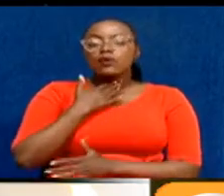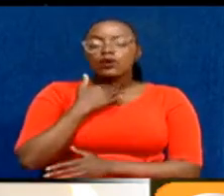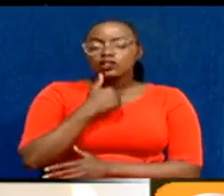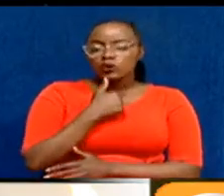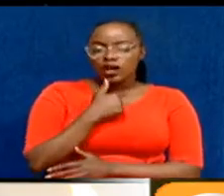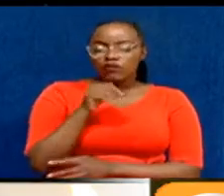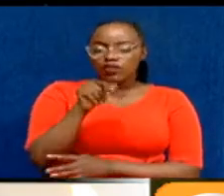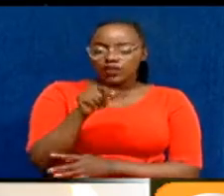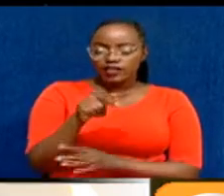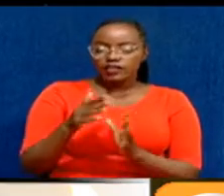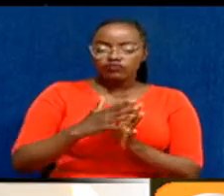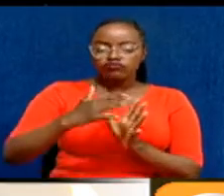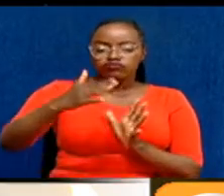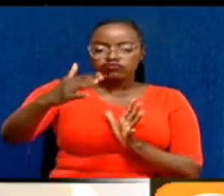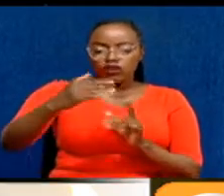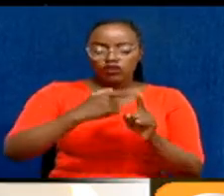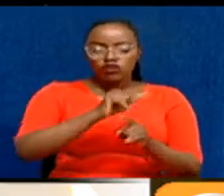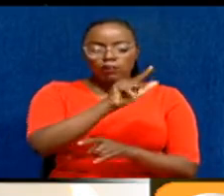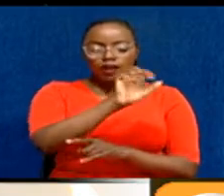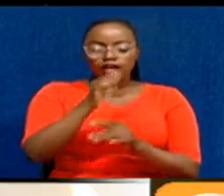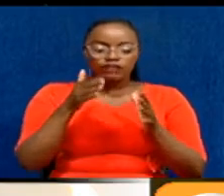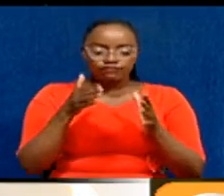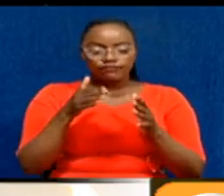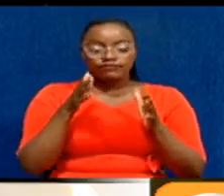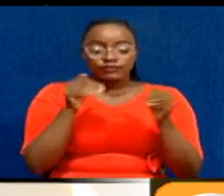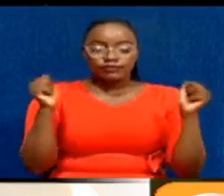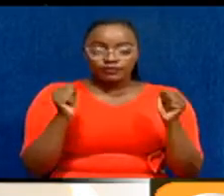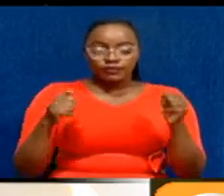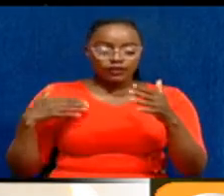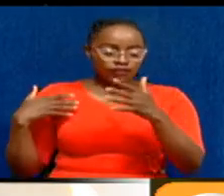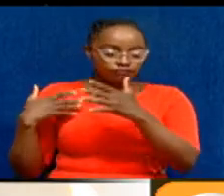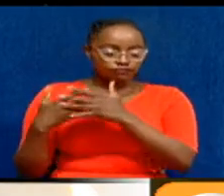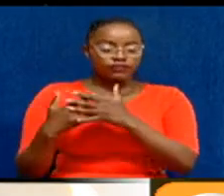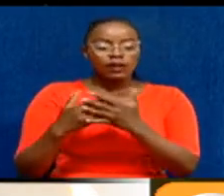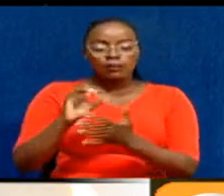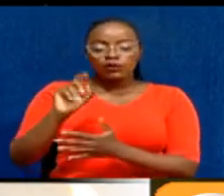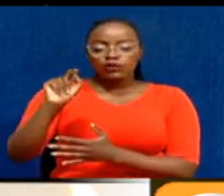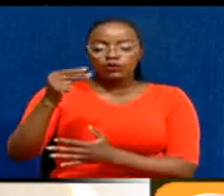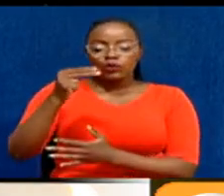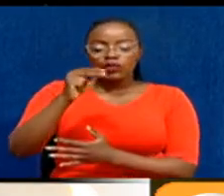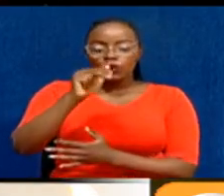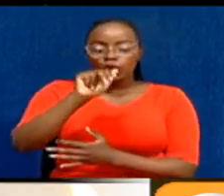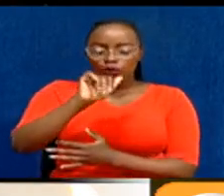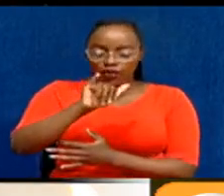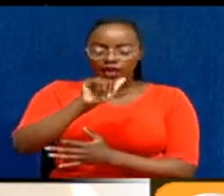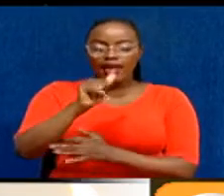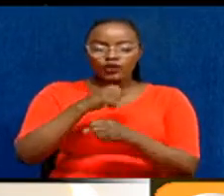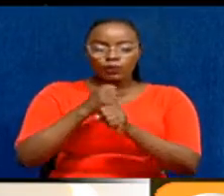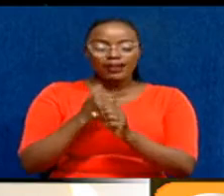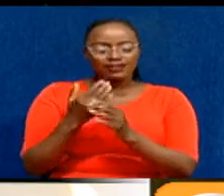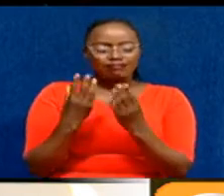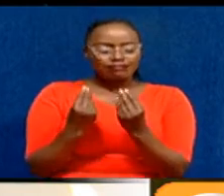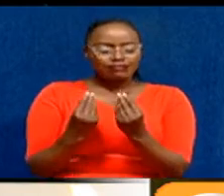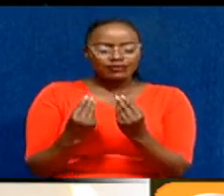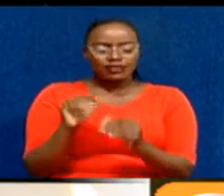have that ride from the Lee funeral home all the way to Othaya as smooth as possible. But of course, you